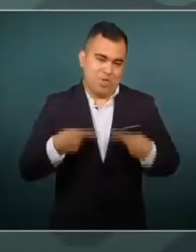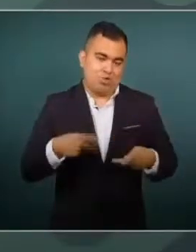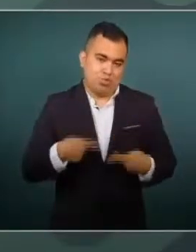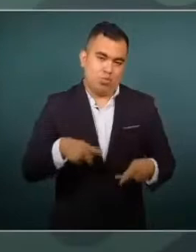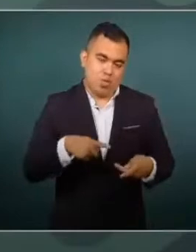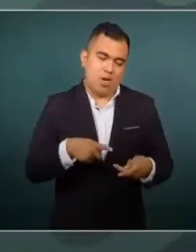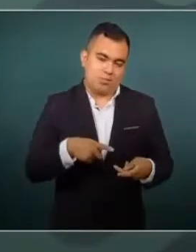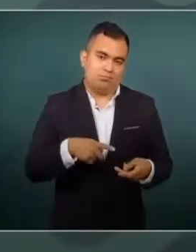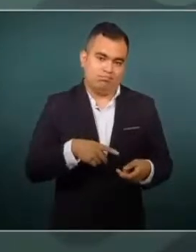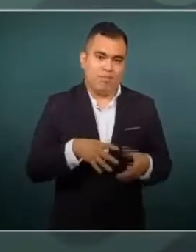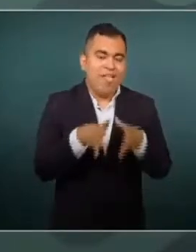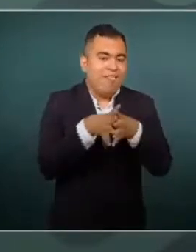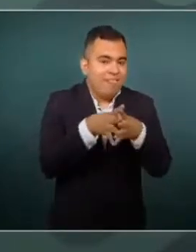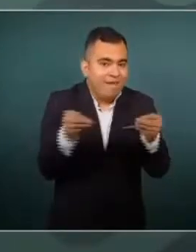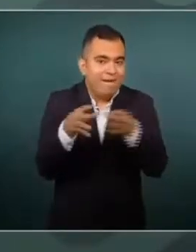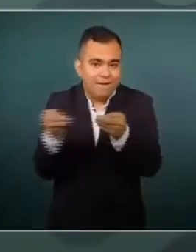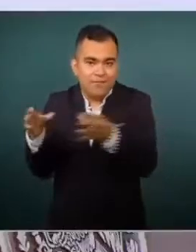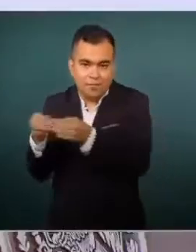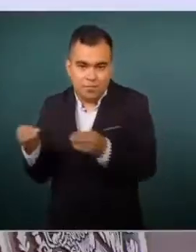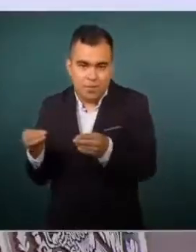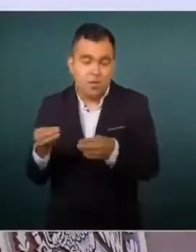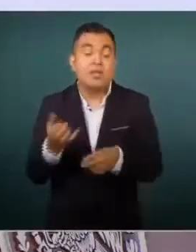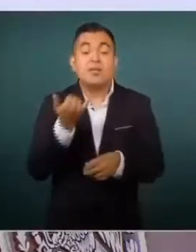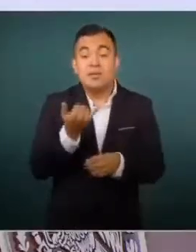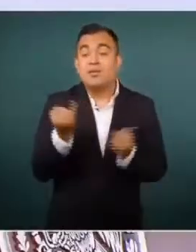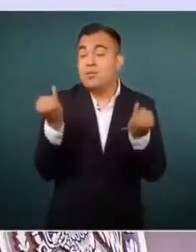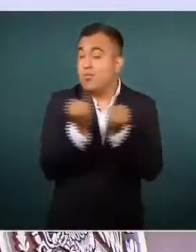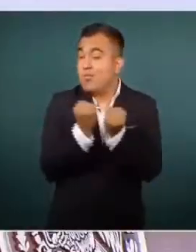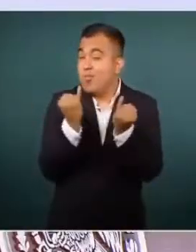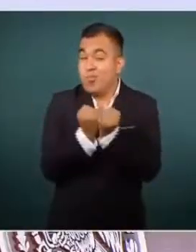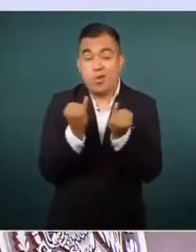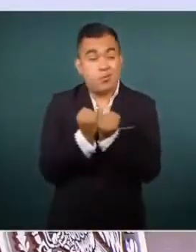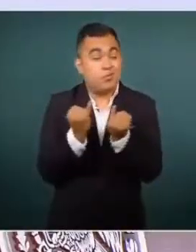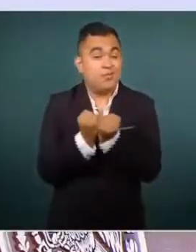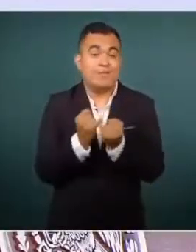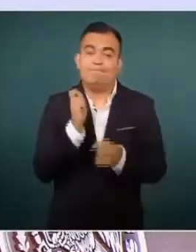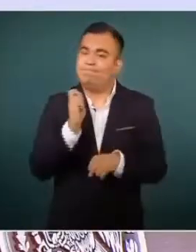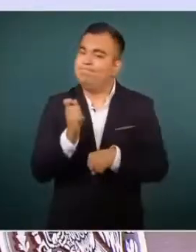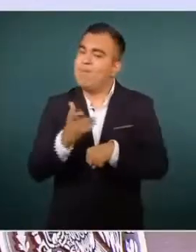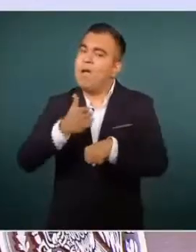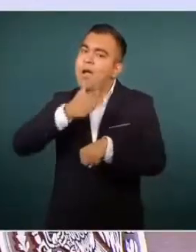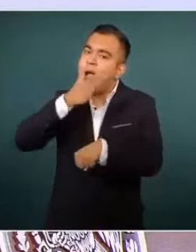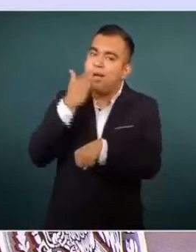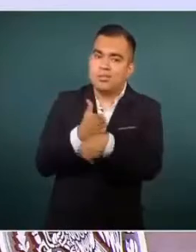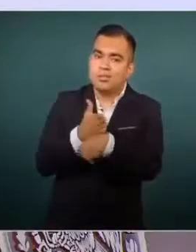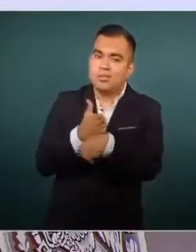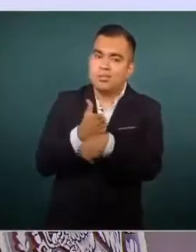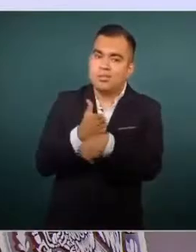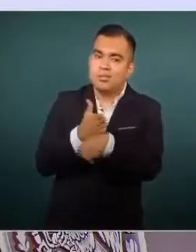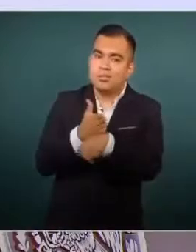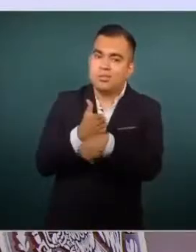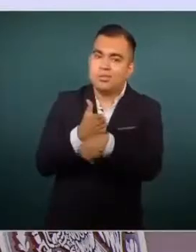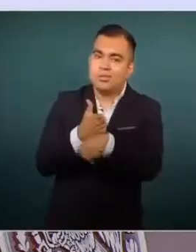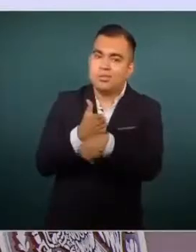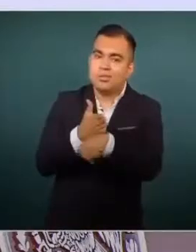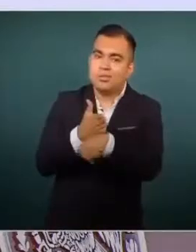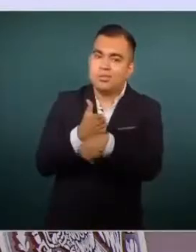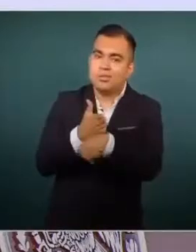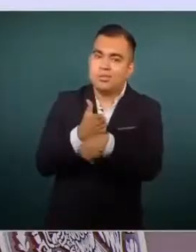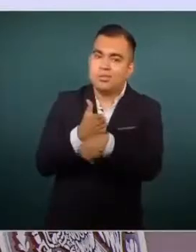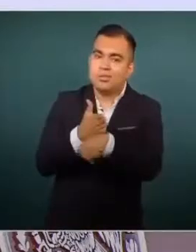disappeared y castigar a los responsables. and to